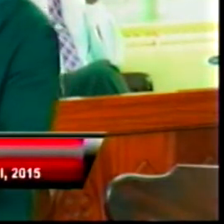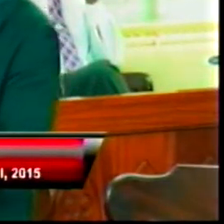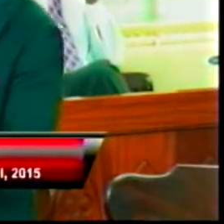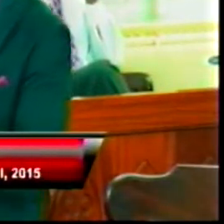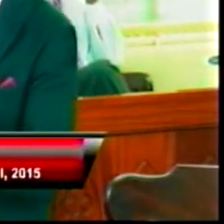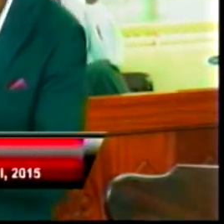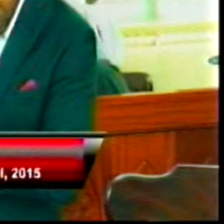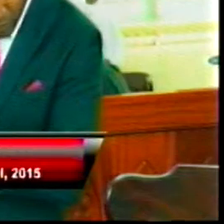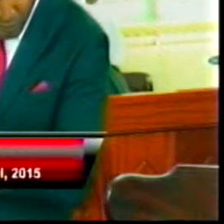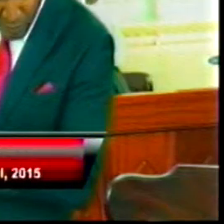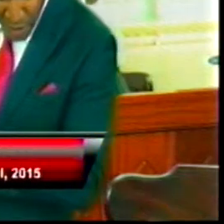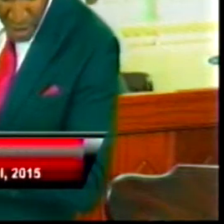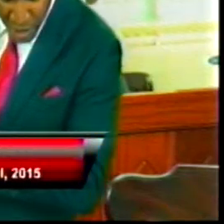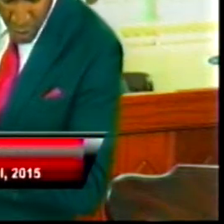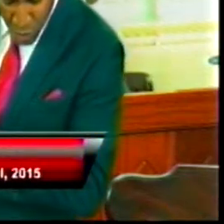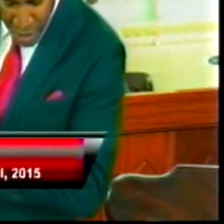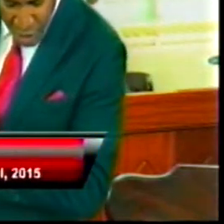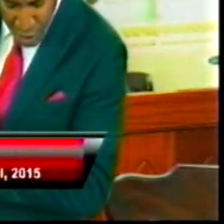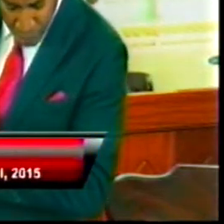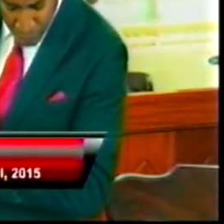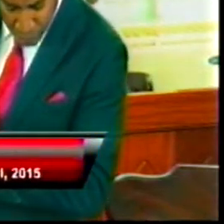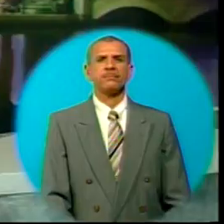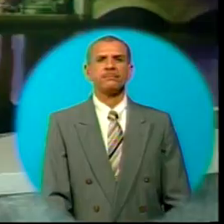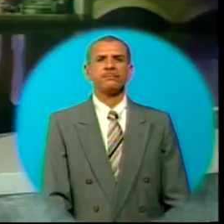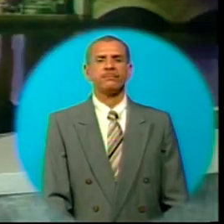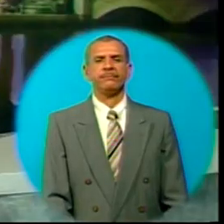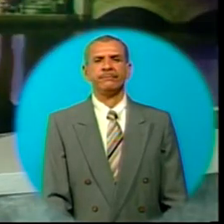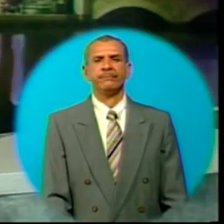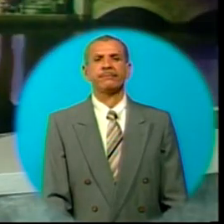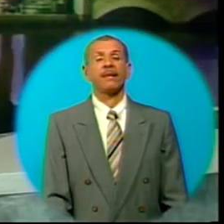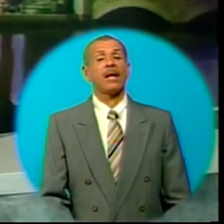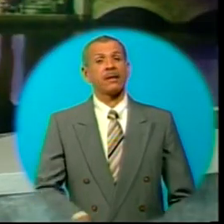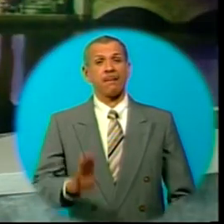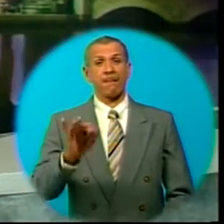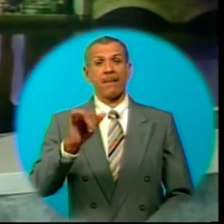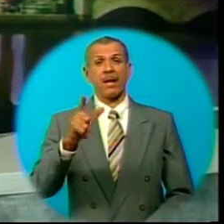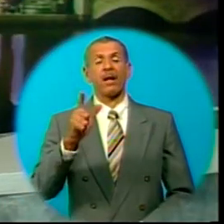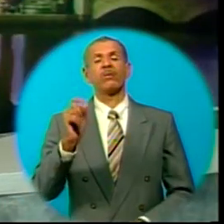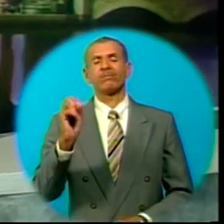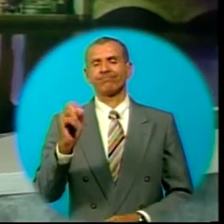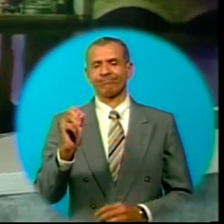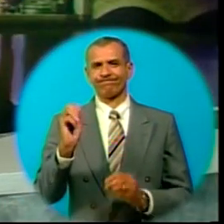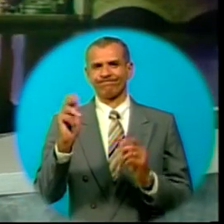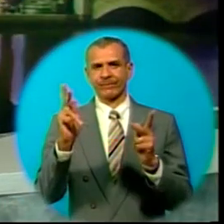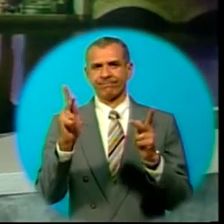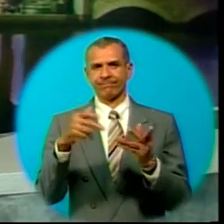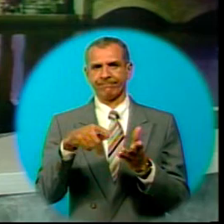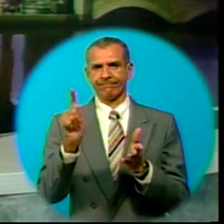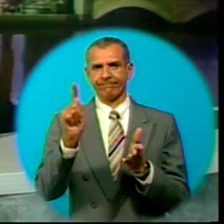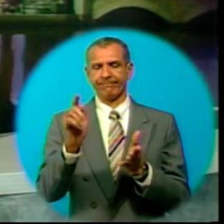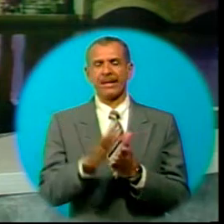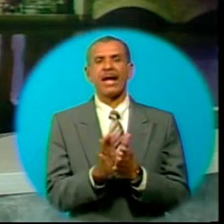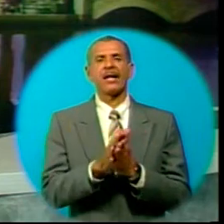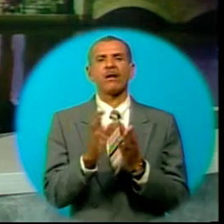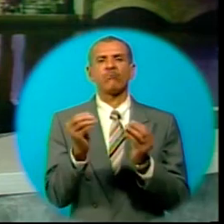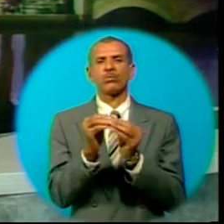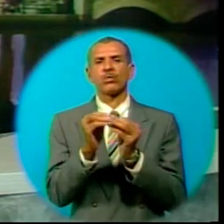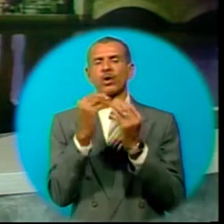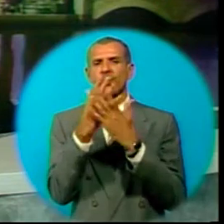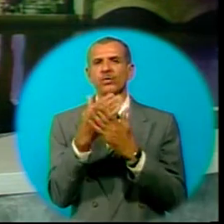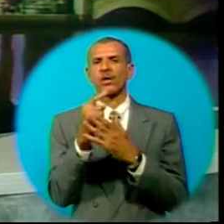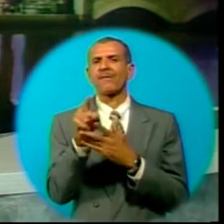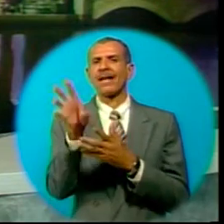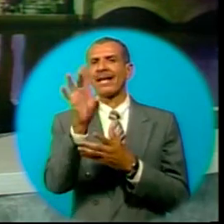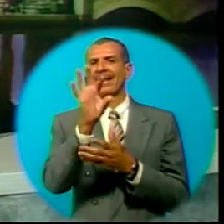and have nothing to secure them in their old age. And that bill was passed. In other news now, after a 9-week